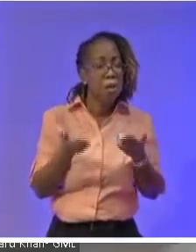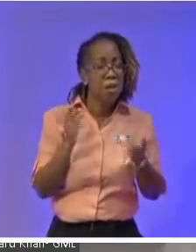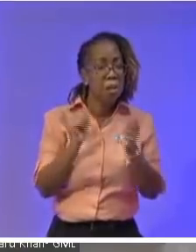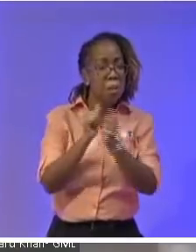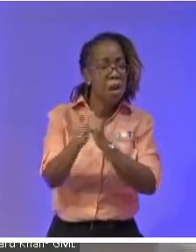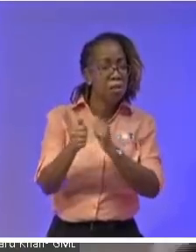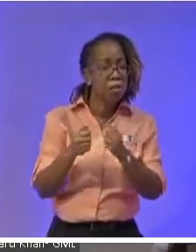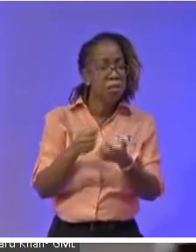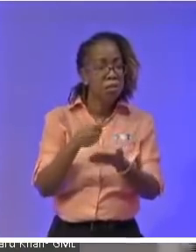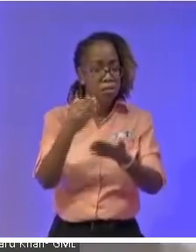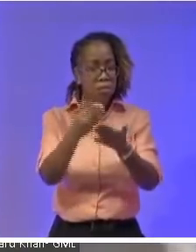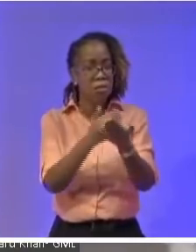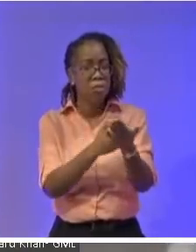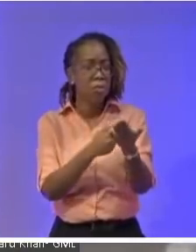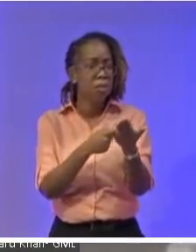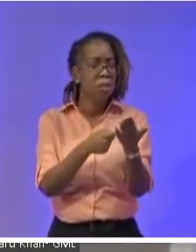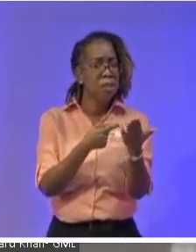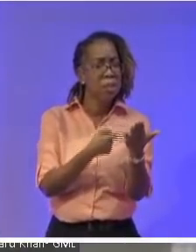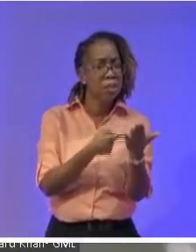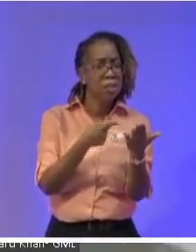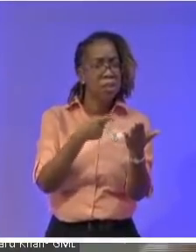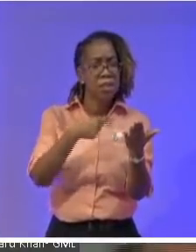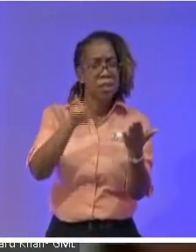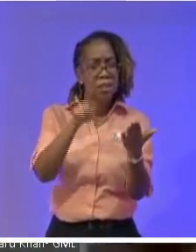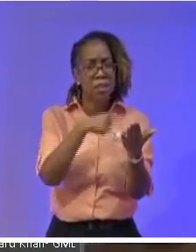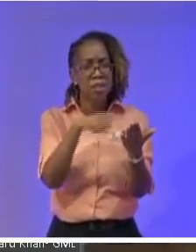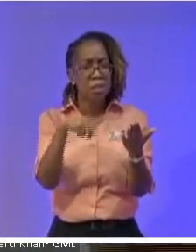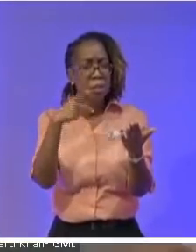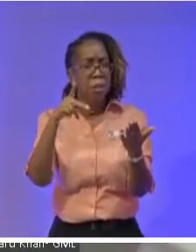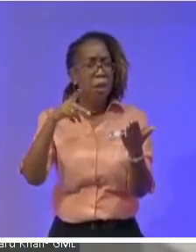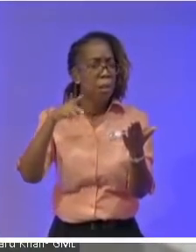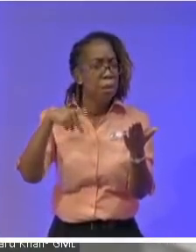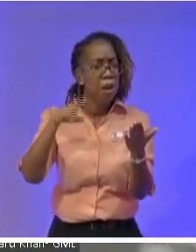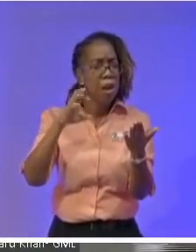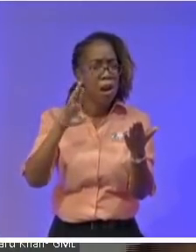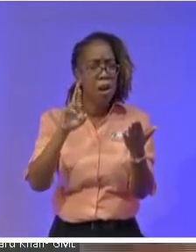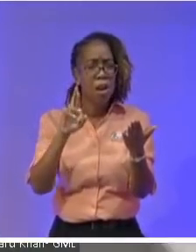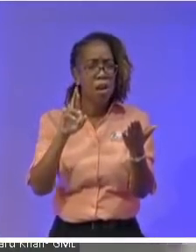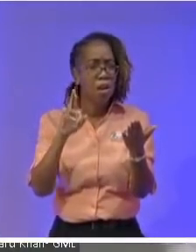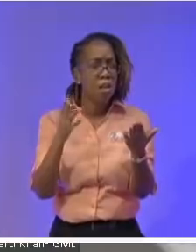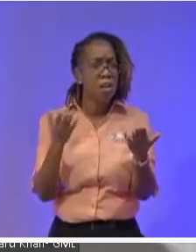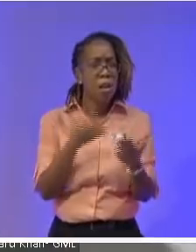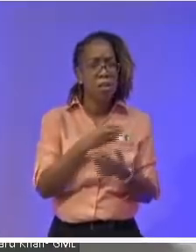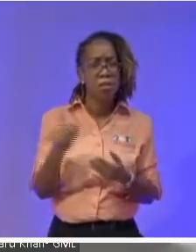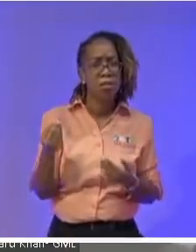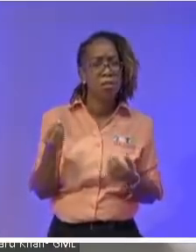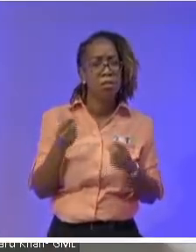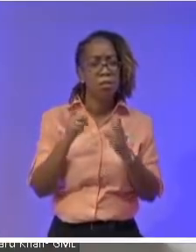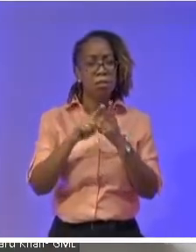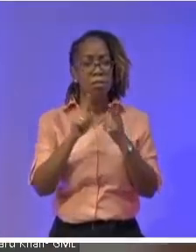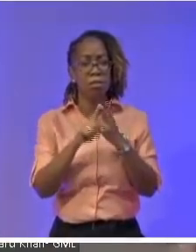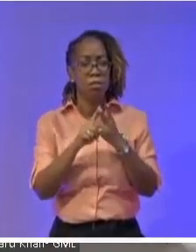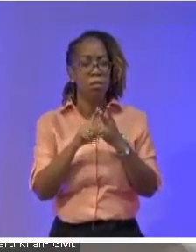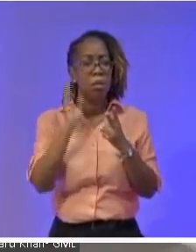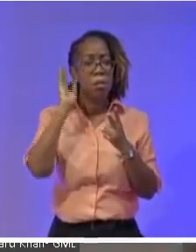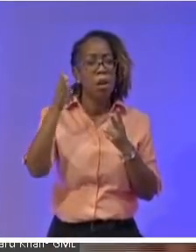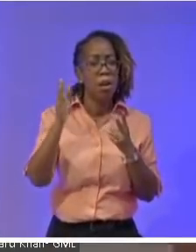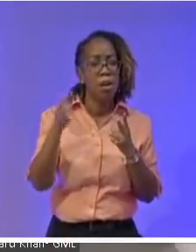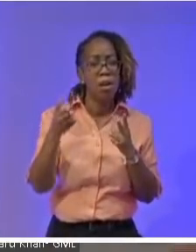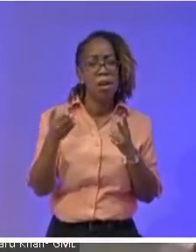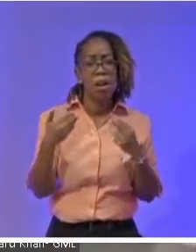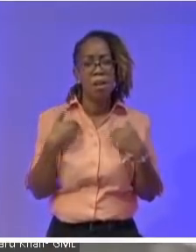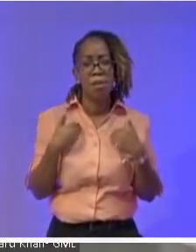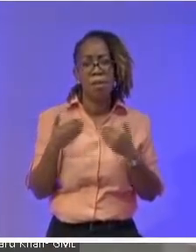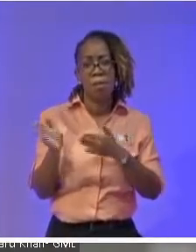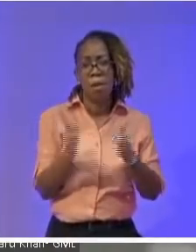PCR tests? And my second question is, will we or do we have any sort of plans in